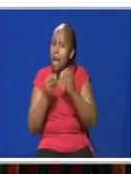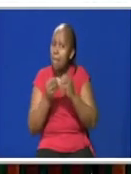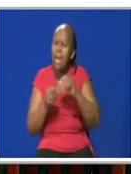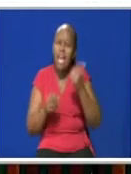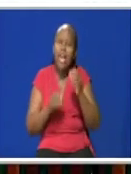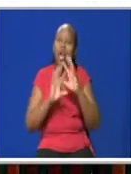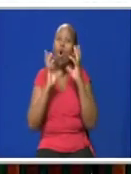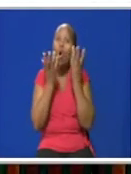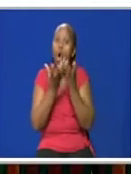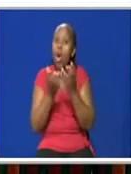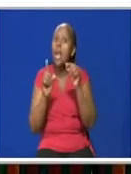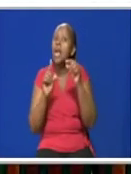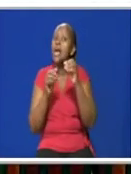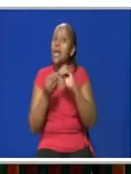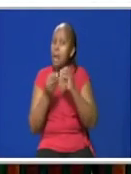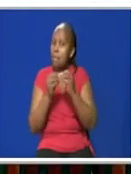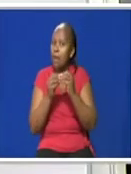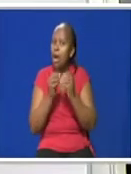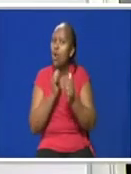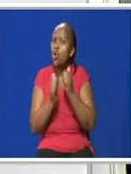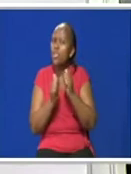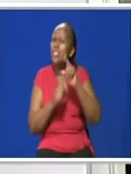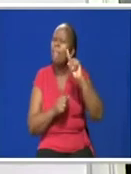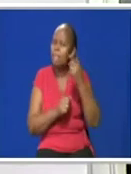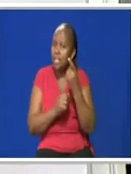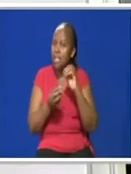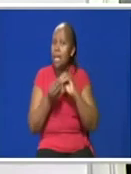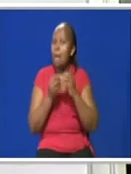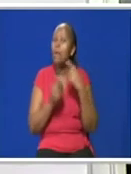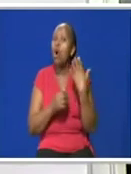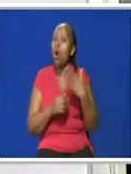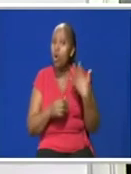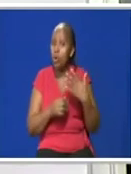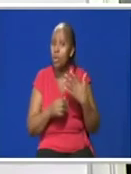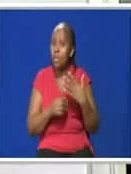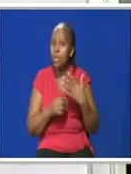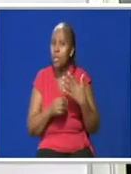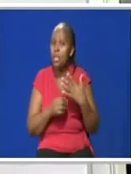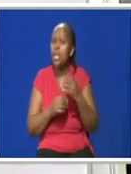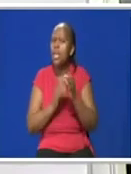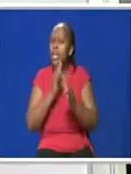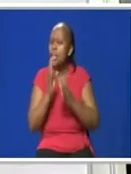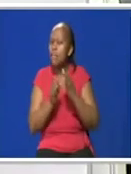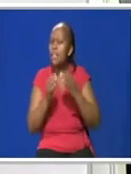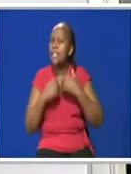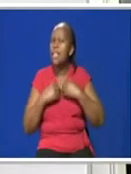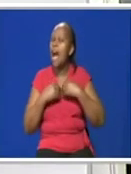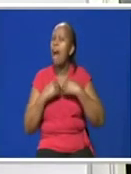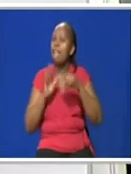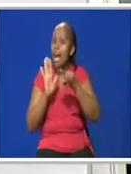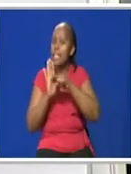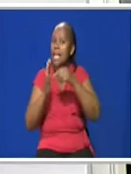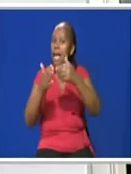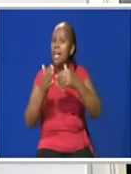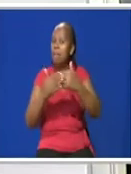whole number, which, especially the first number here, if it does not have a sign before